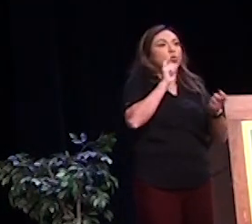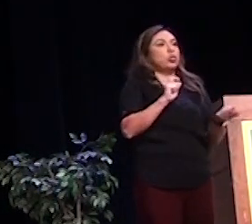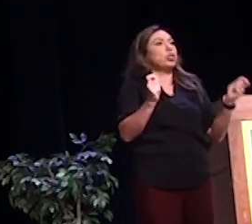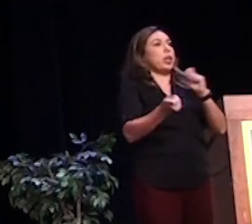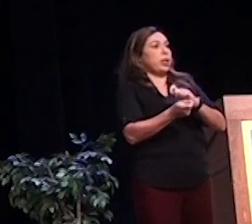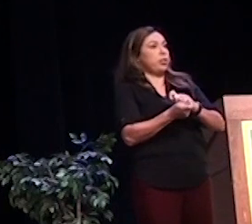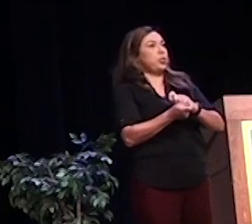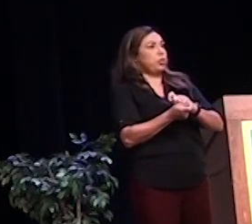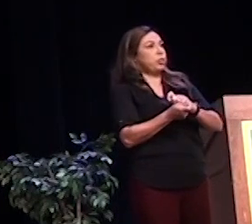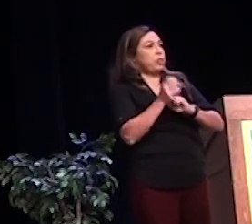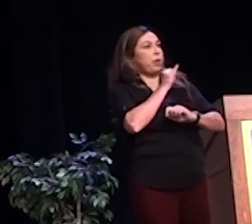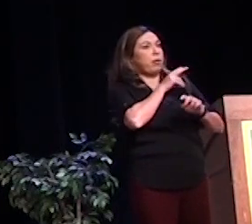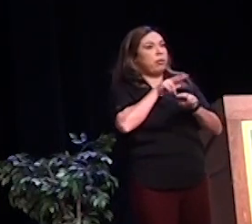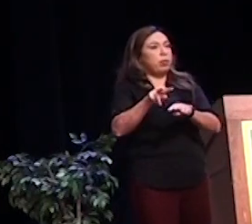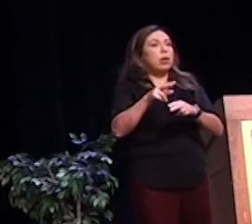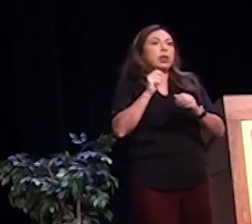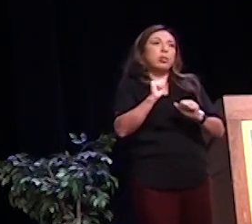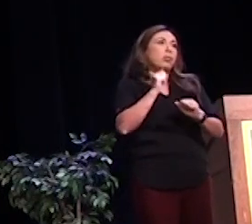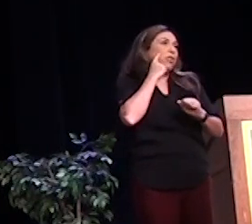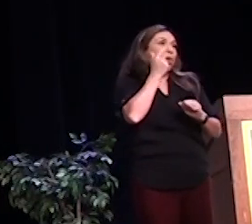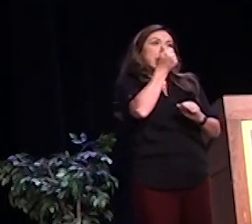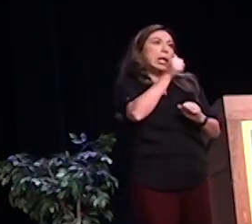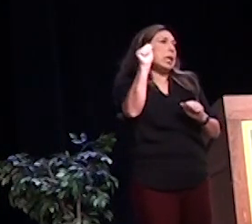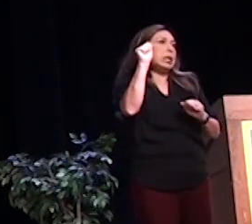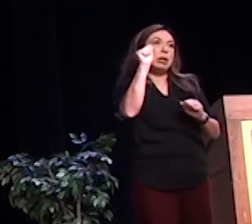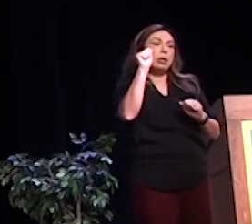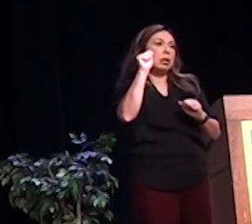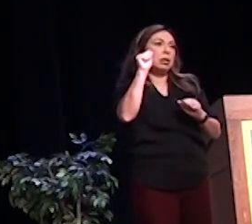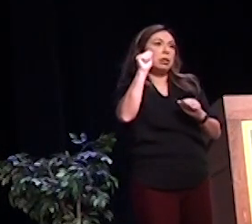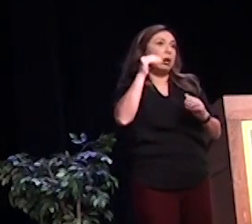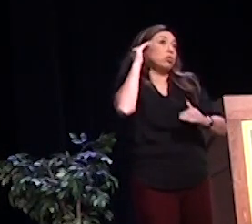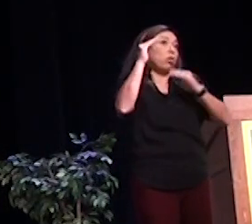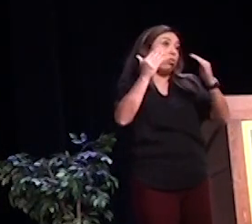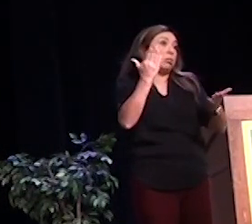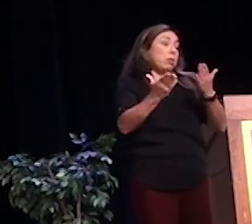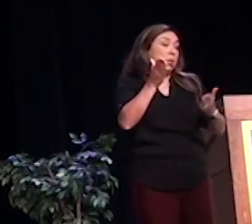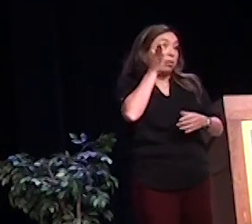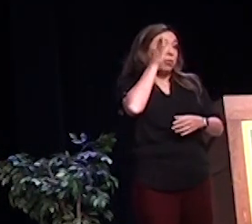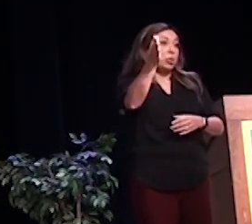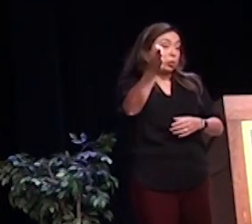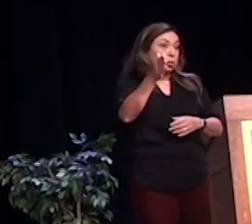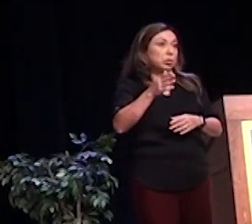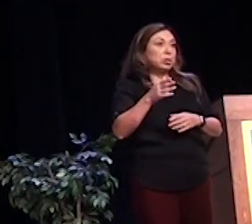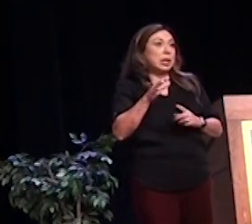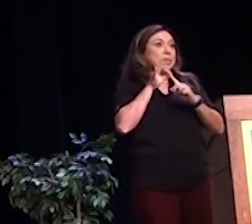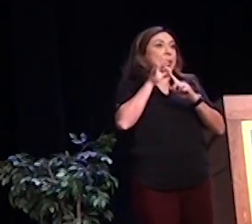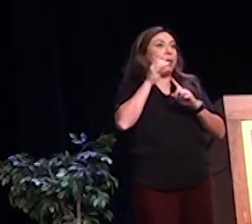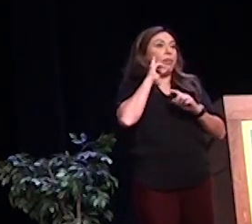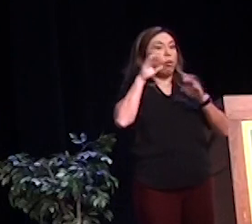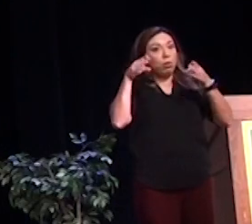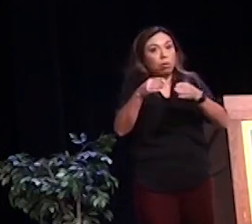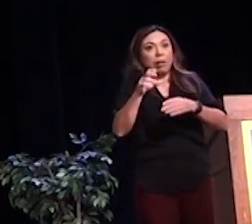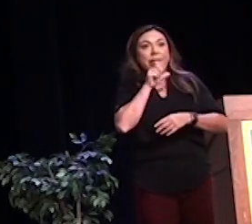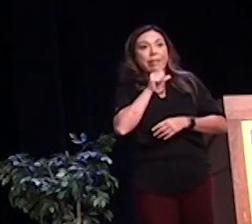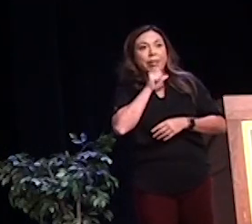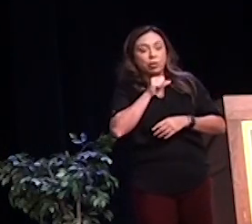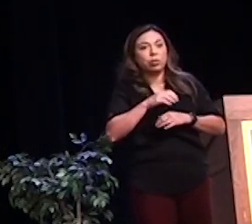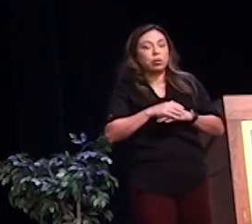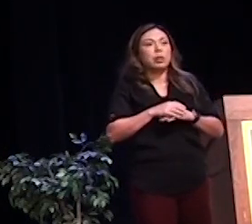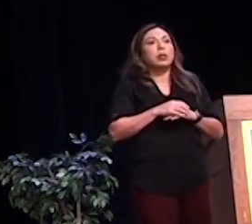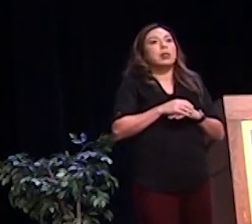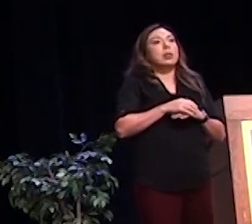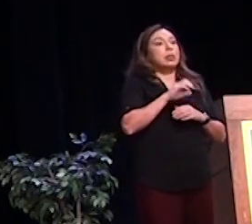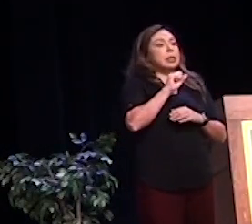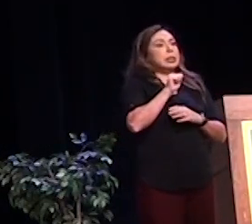change that criteria. I mean, it could be for any adult that has that same circumstance, success on the age. Right? So SAMMinistries